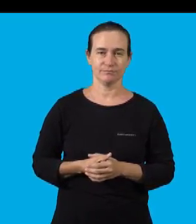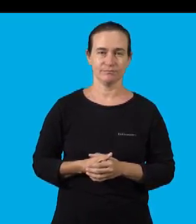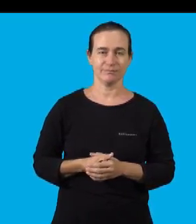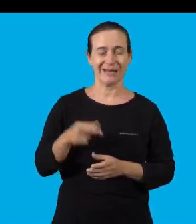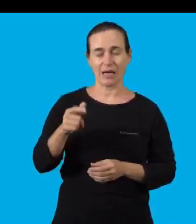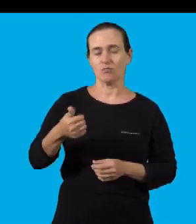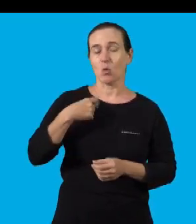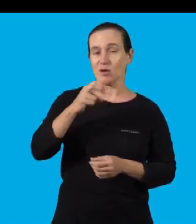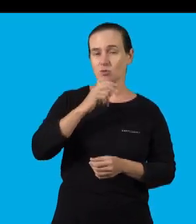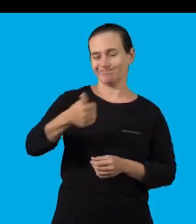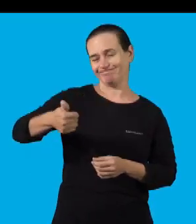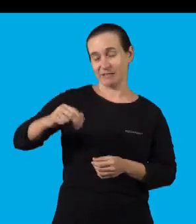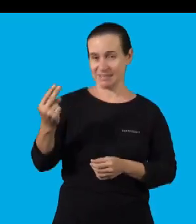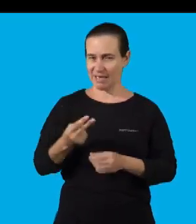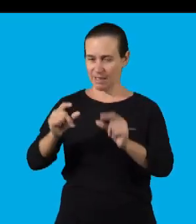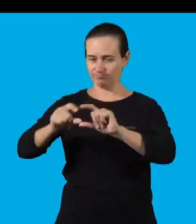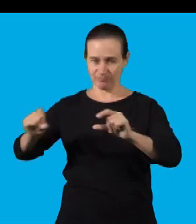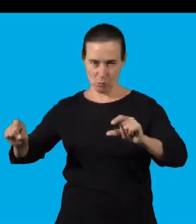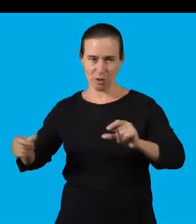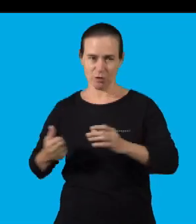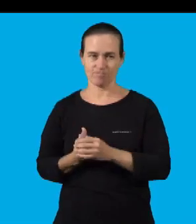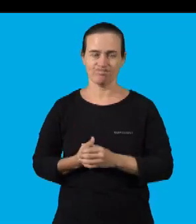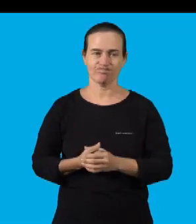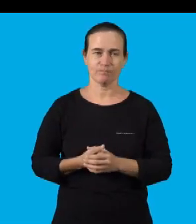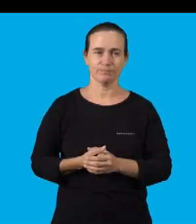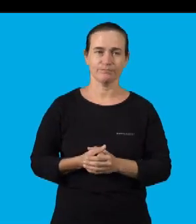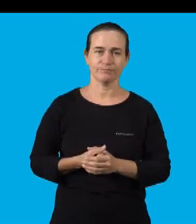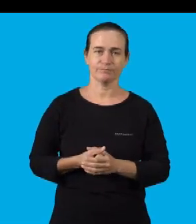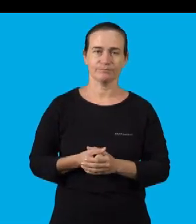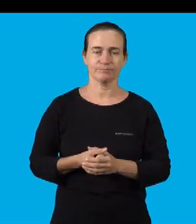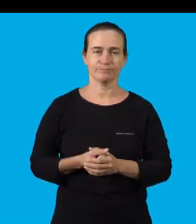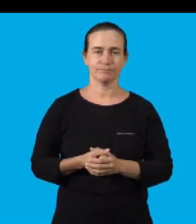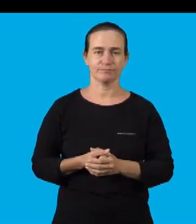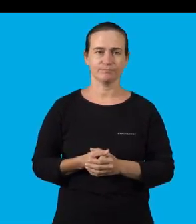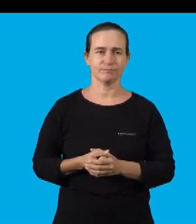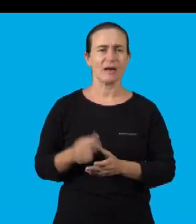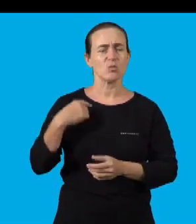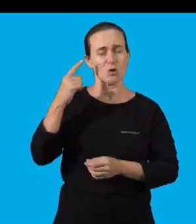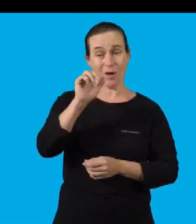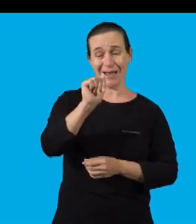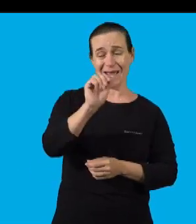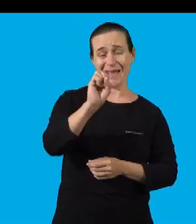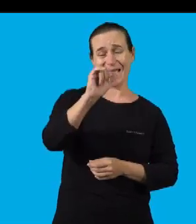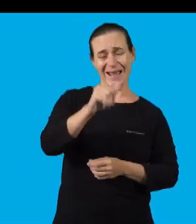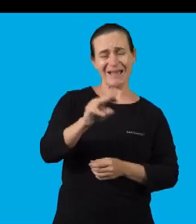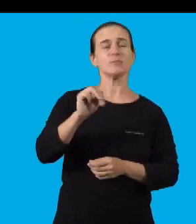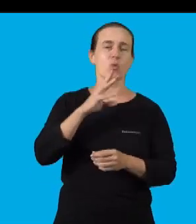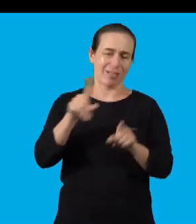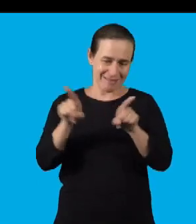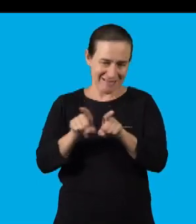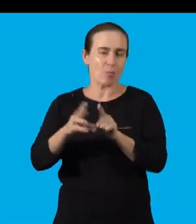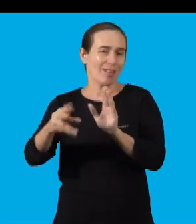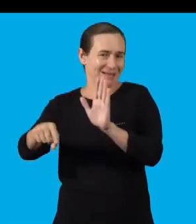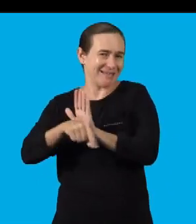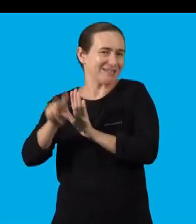we are looking at our second equation, we can do exactly what we did with the first equation, because we know that our asymptote will still